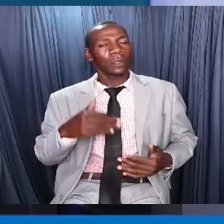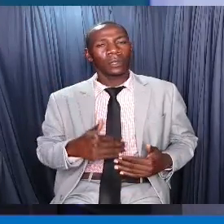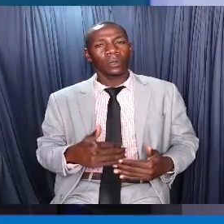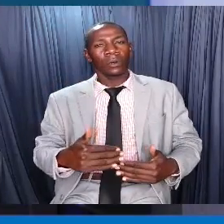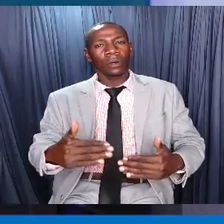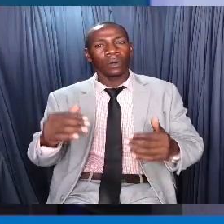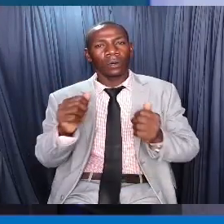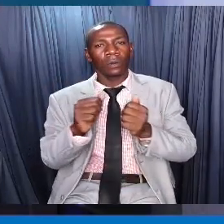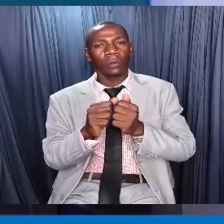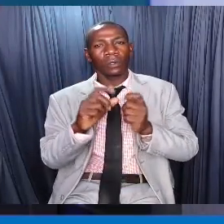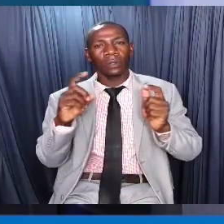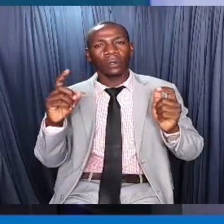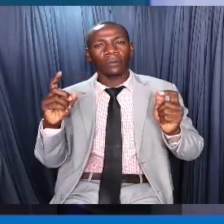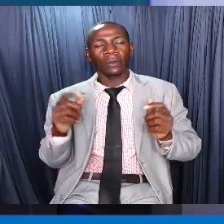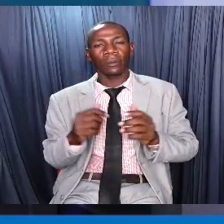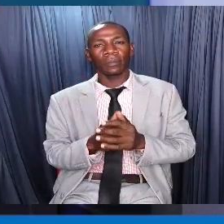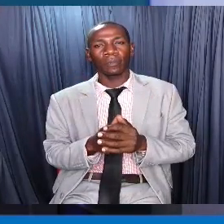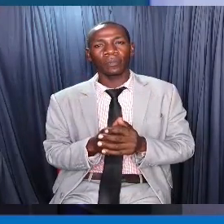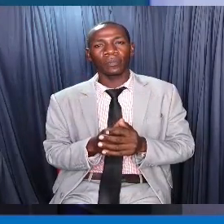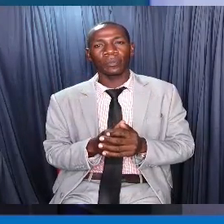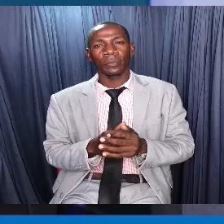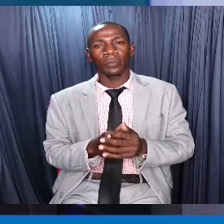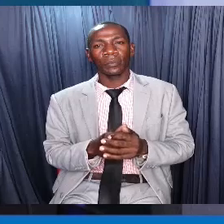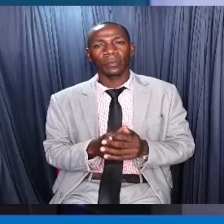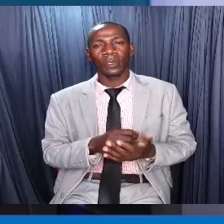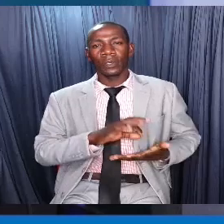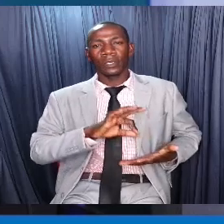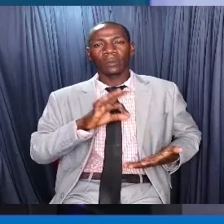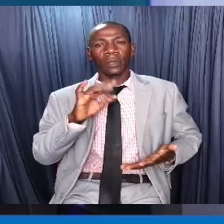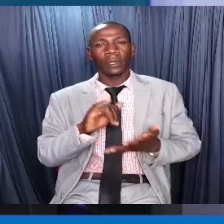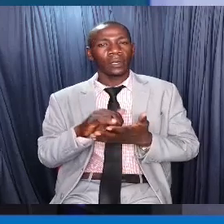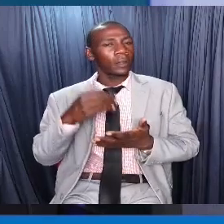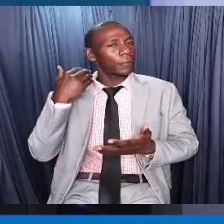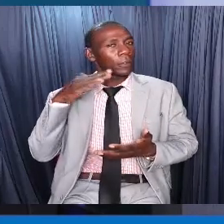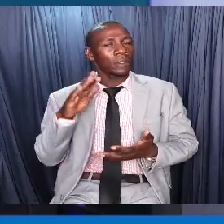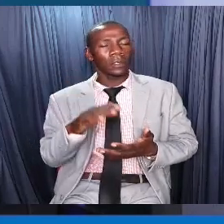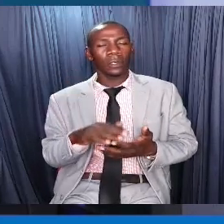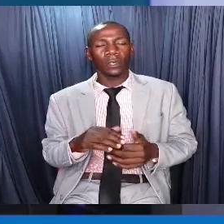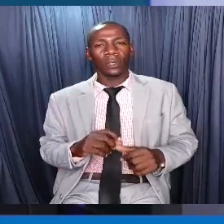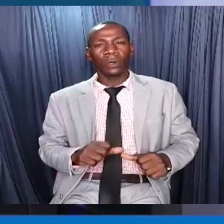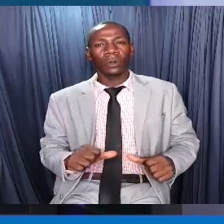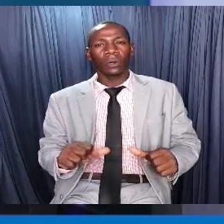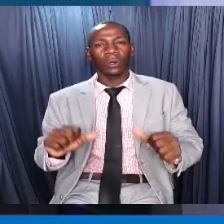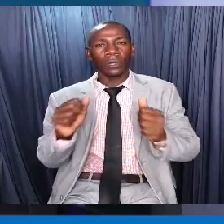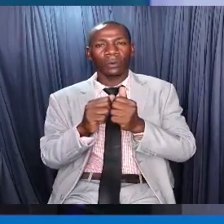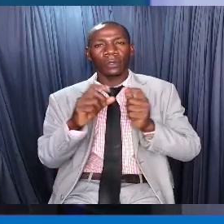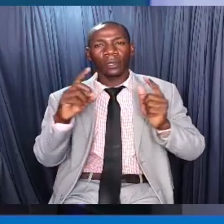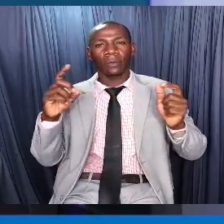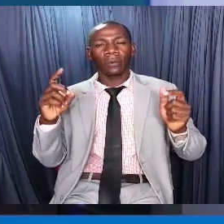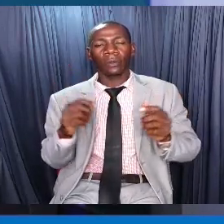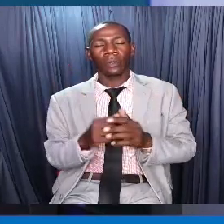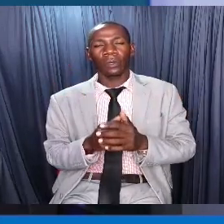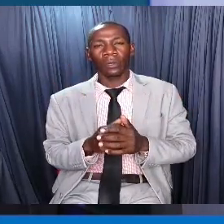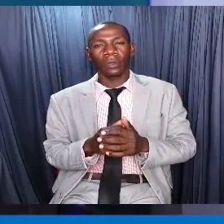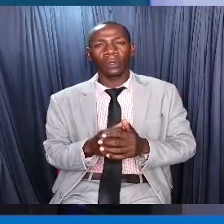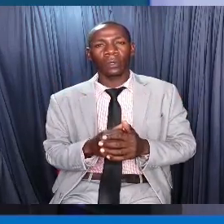mbele na maovu. Moving on in evil. Moyo wa kukataa. A heart that refuses. Kuendelea mbele na maovu. To continue dwelling in sin.